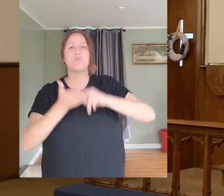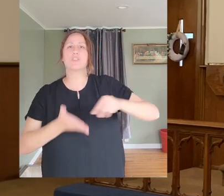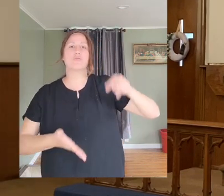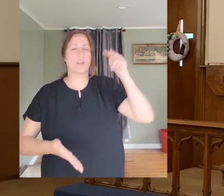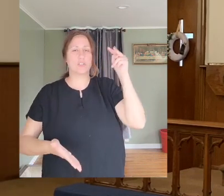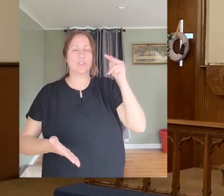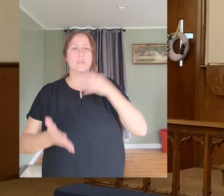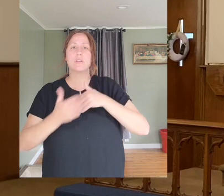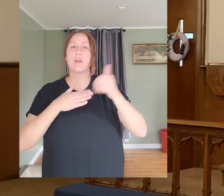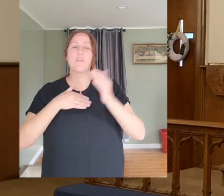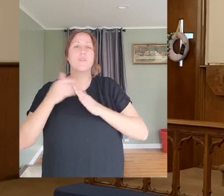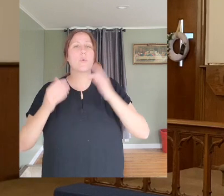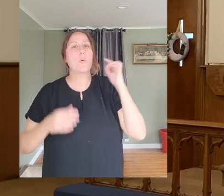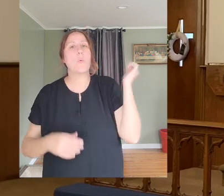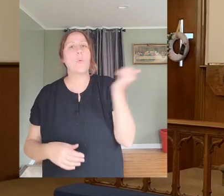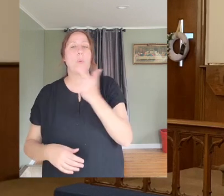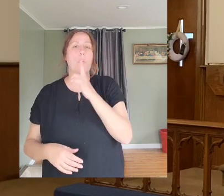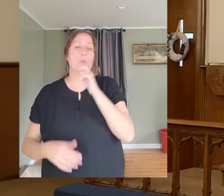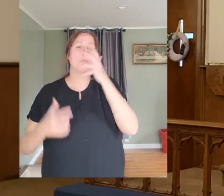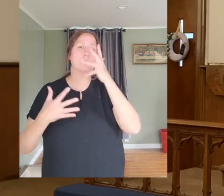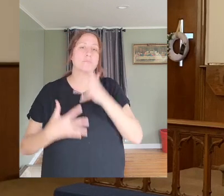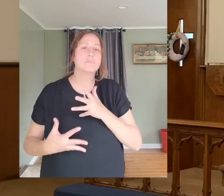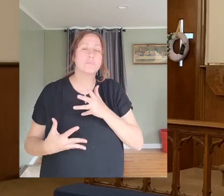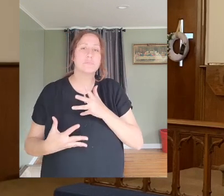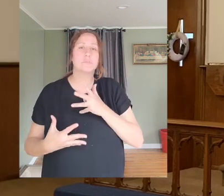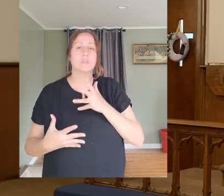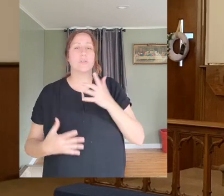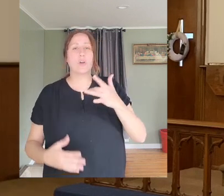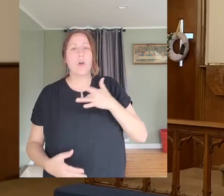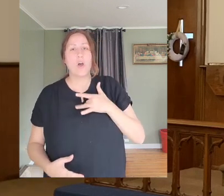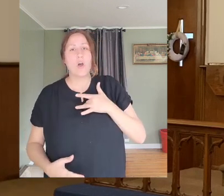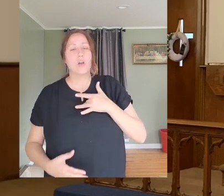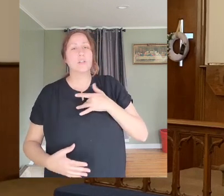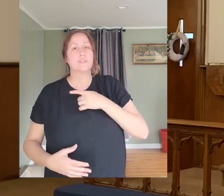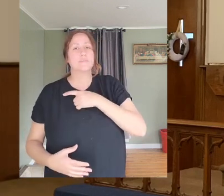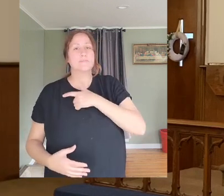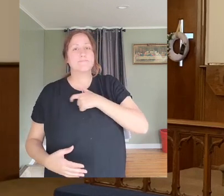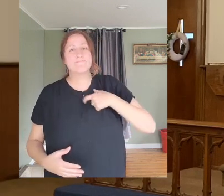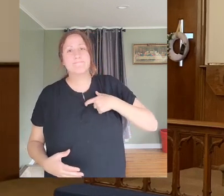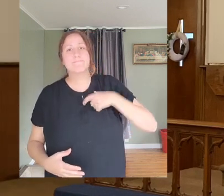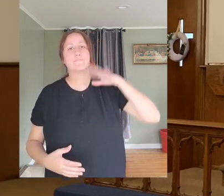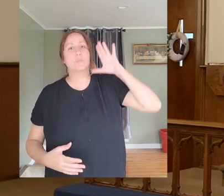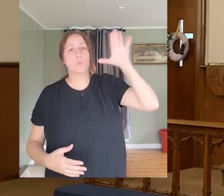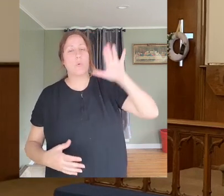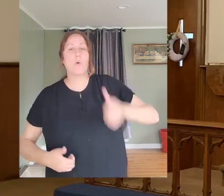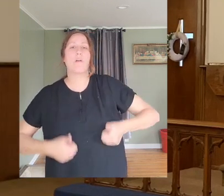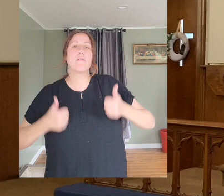Comfort all who are burdened and engrave in their hearts your words of eternal life.